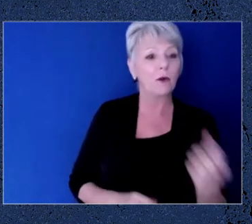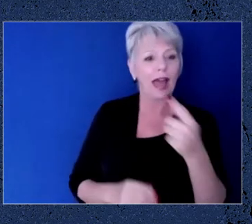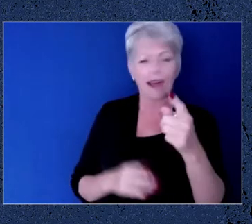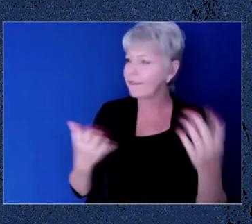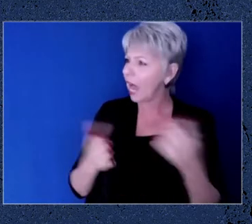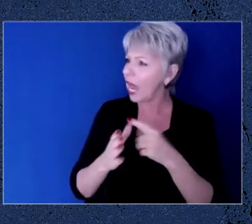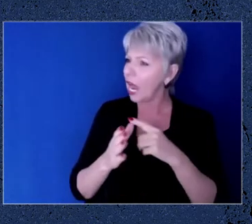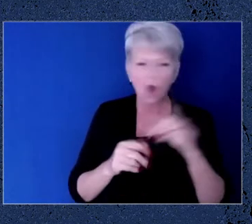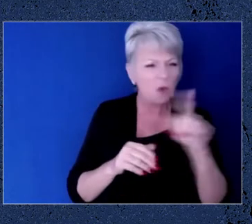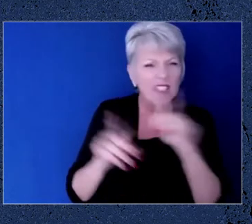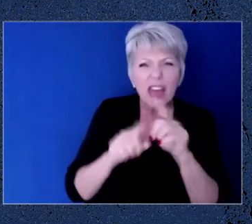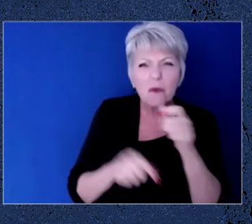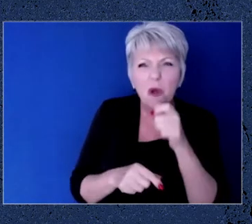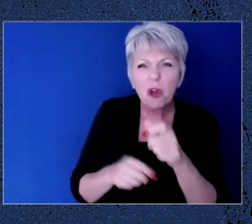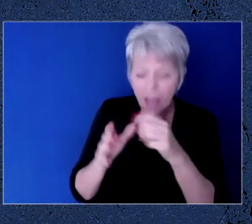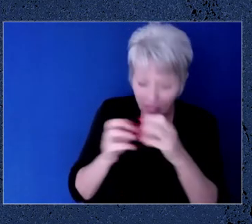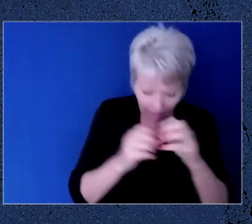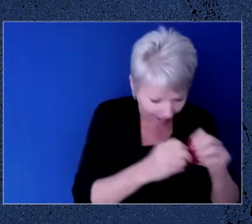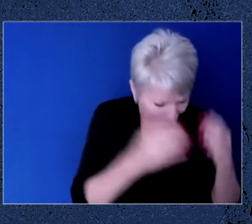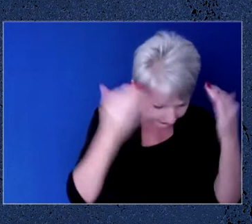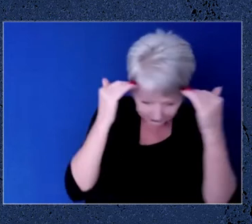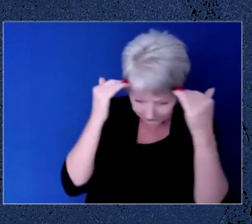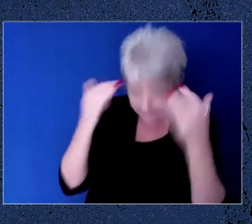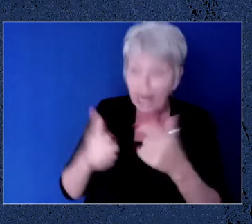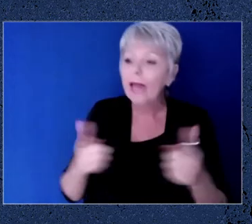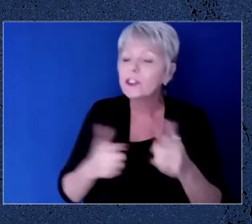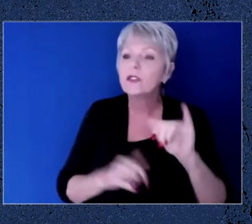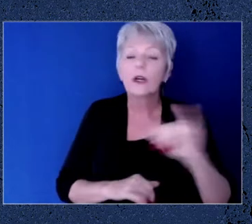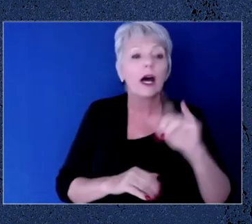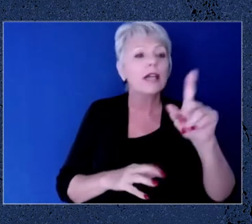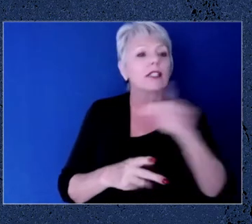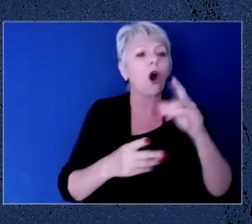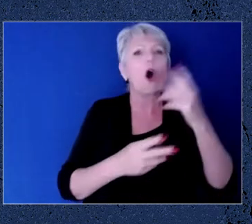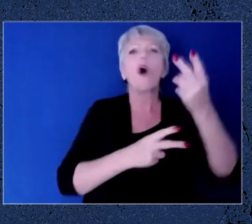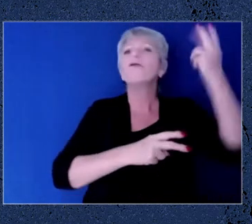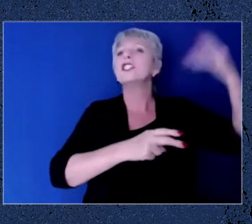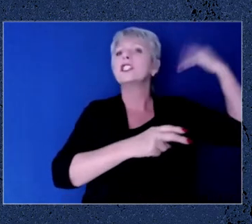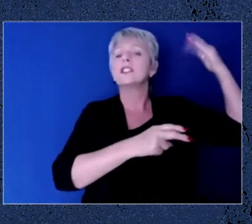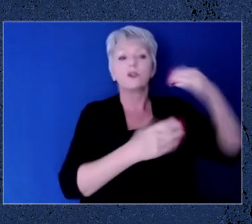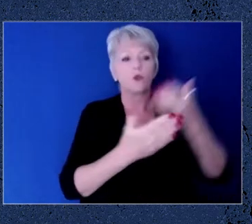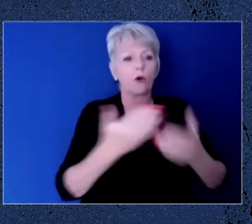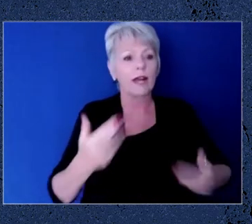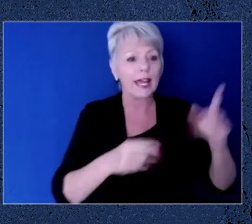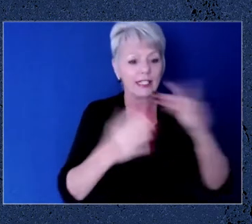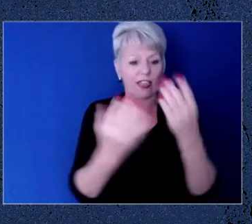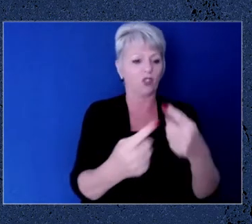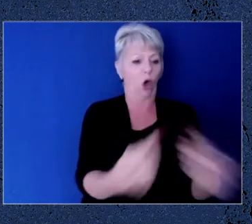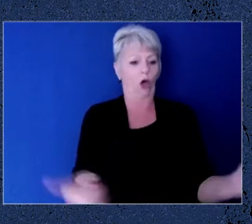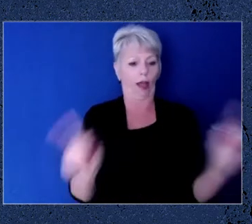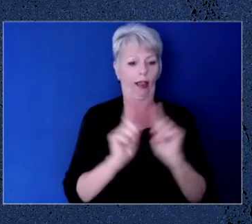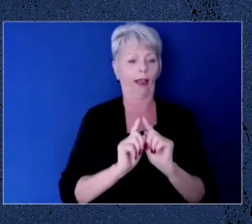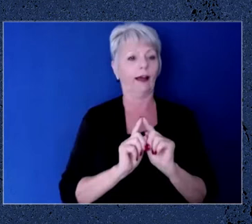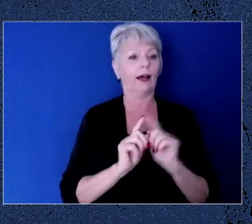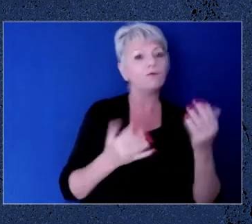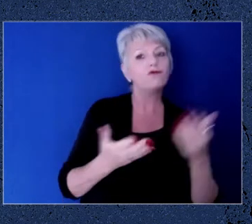what is that word? Language is terrible. But like this origin story about the Fenner Circle, we call it the Fenner Circle. One of the